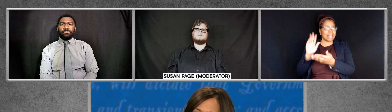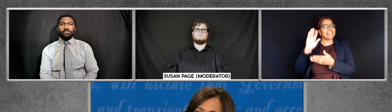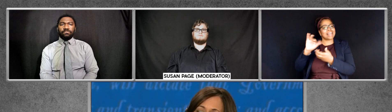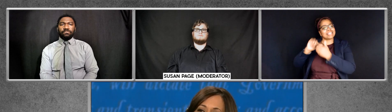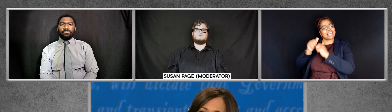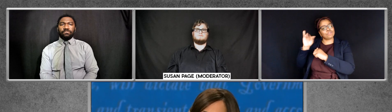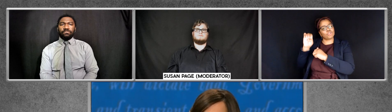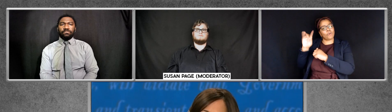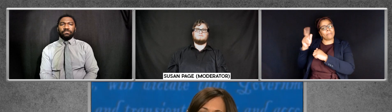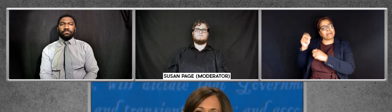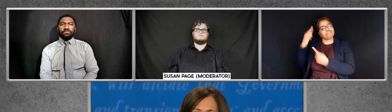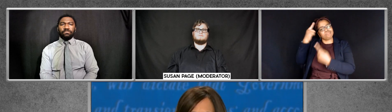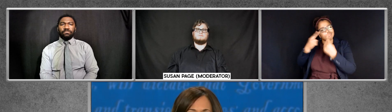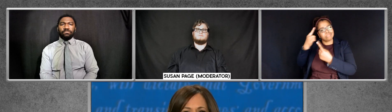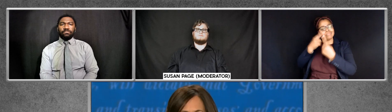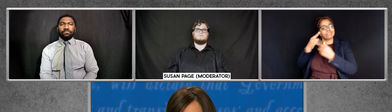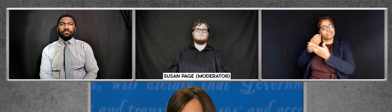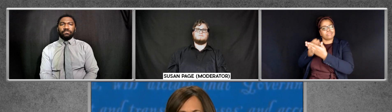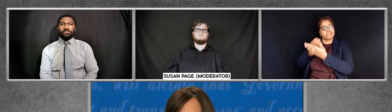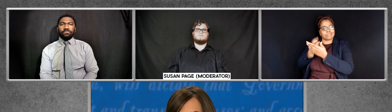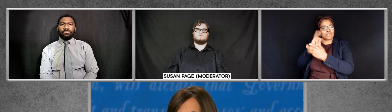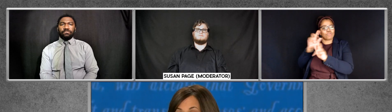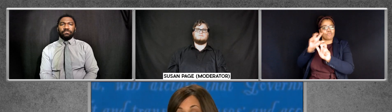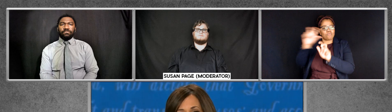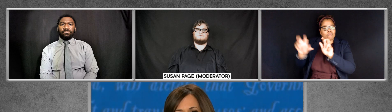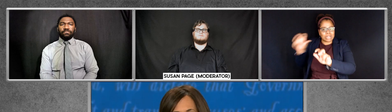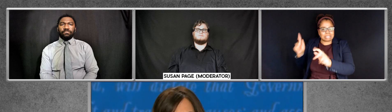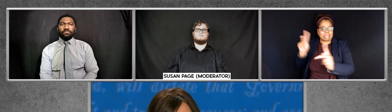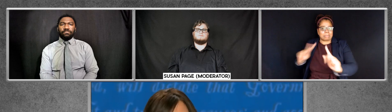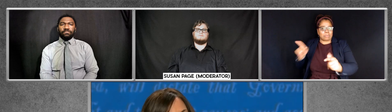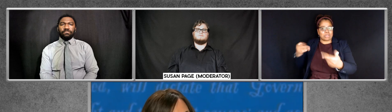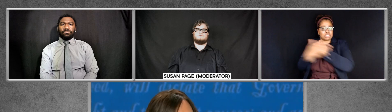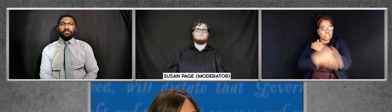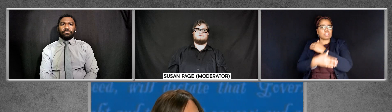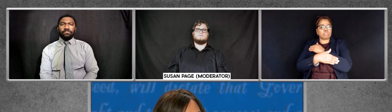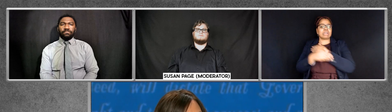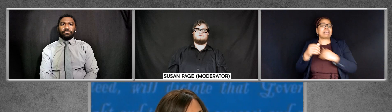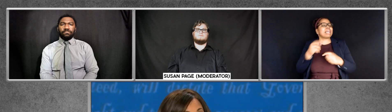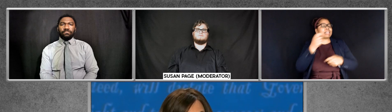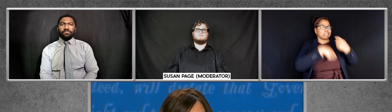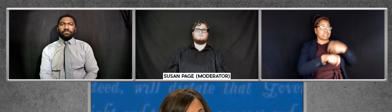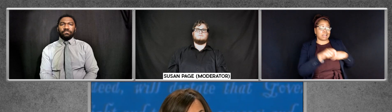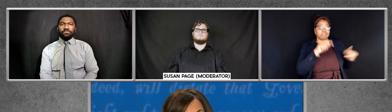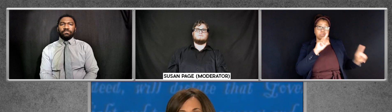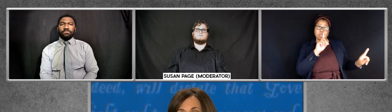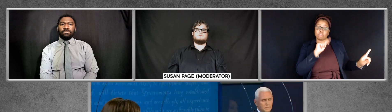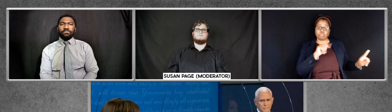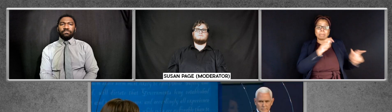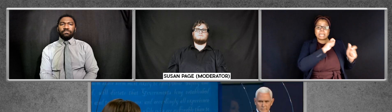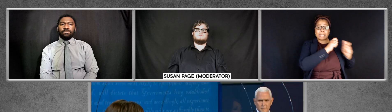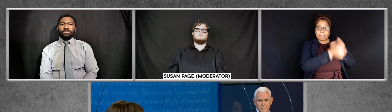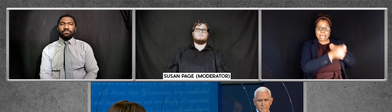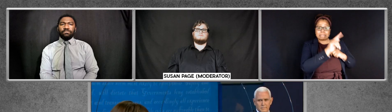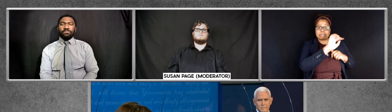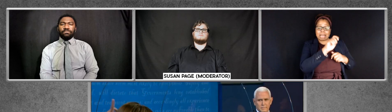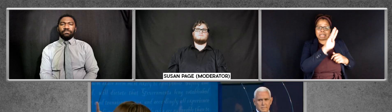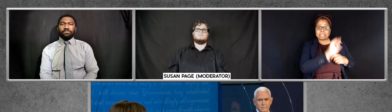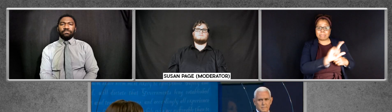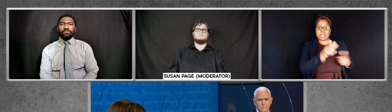which is it's about investing in the people of our country as opposed to passing a tax bill, which had the benefit of letting